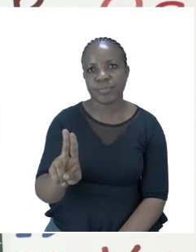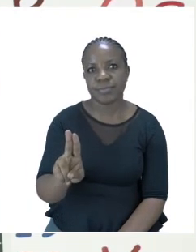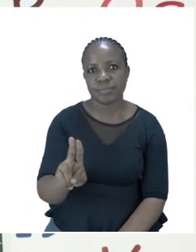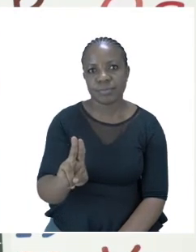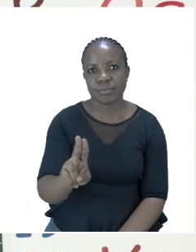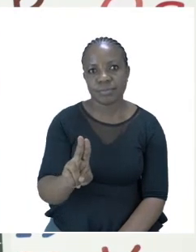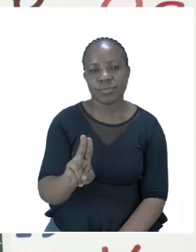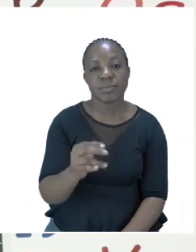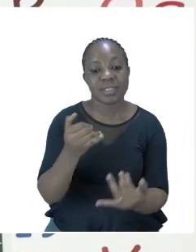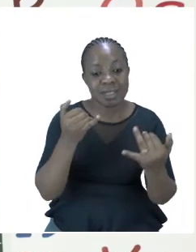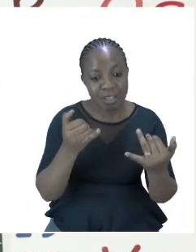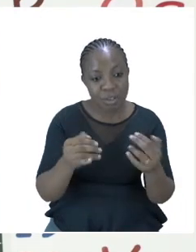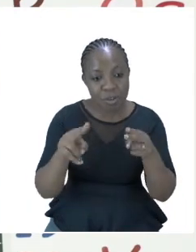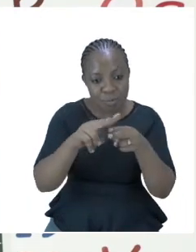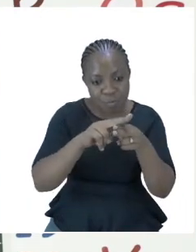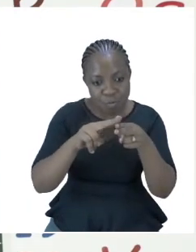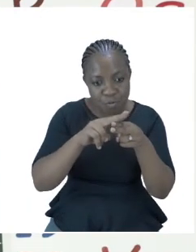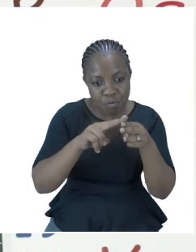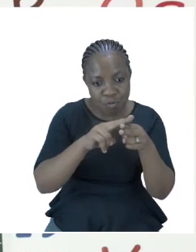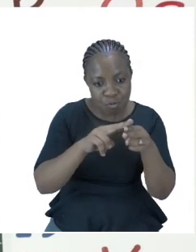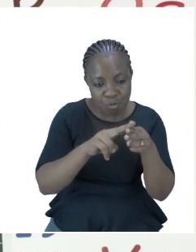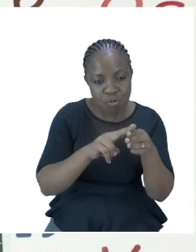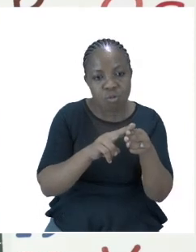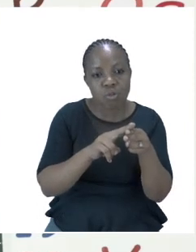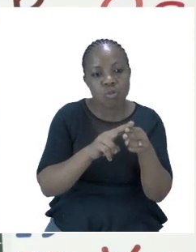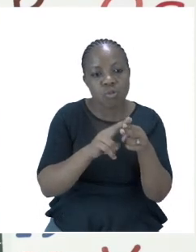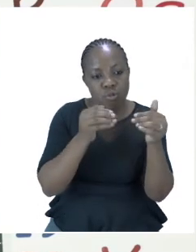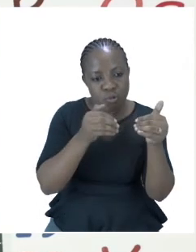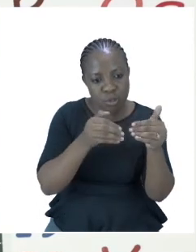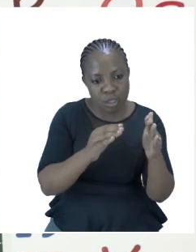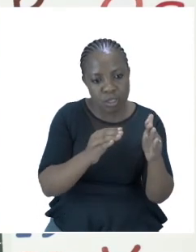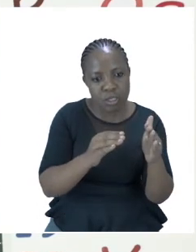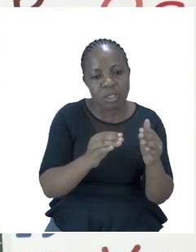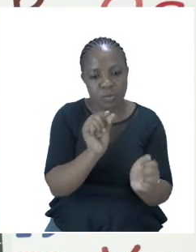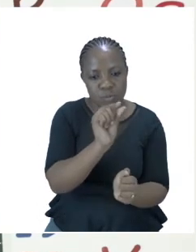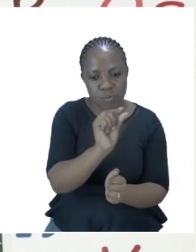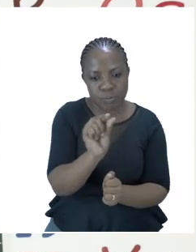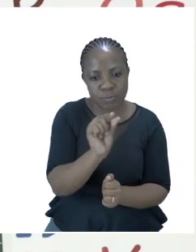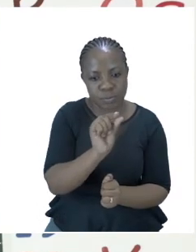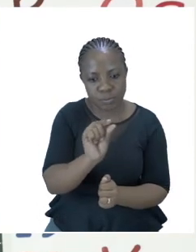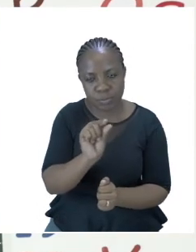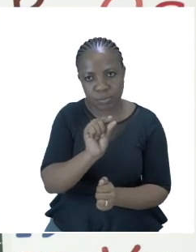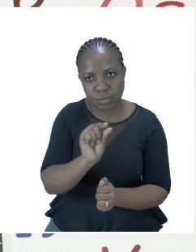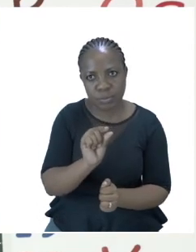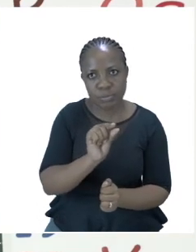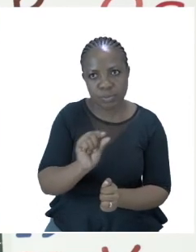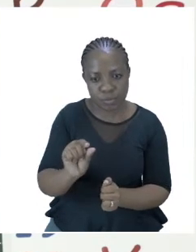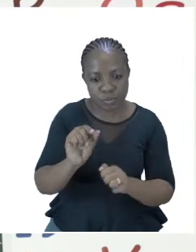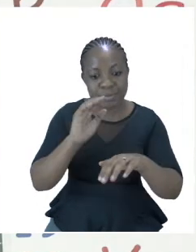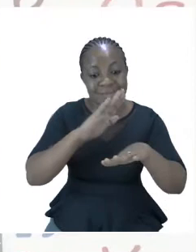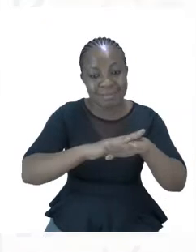first one for you. On your page, you have the vowels. They have given you examples on